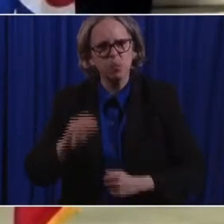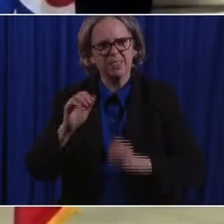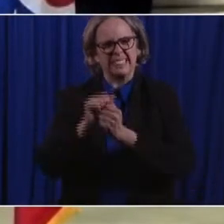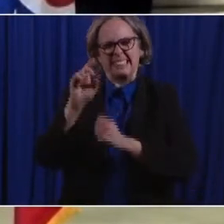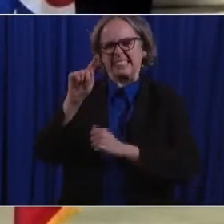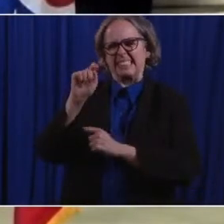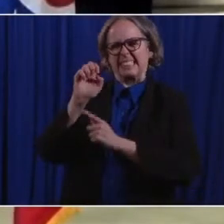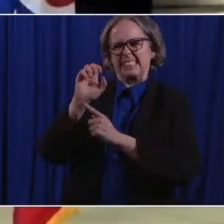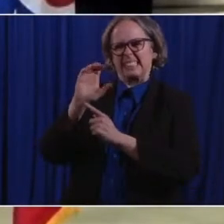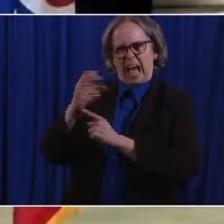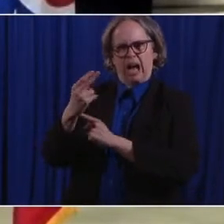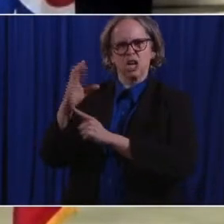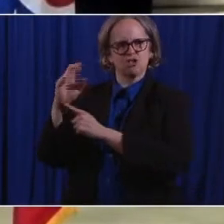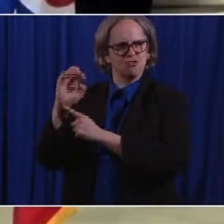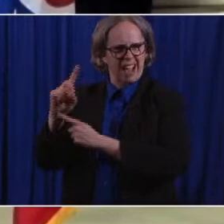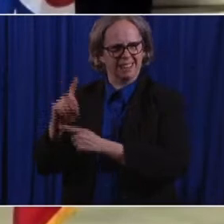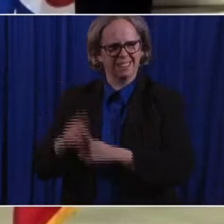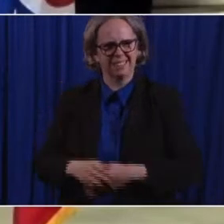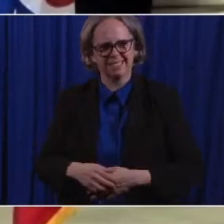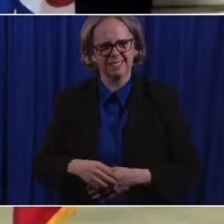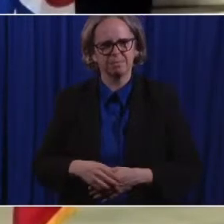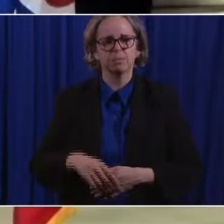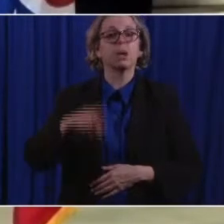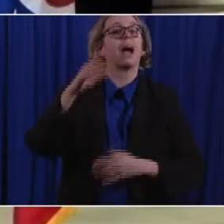websites, topjobs.ohio,